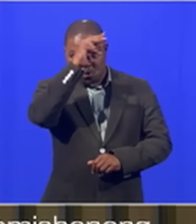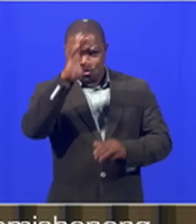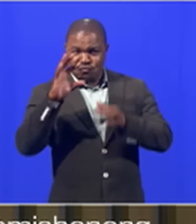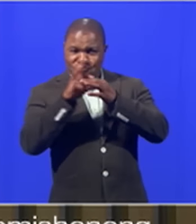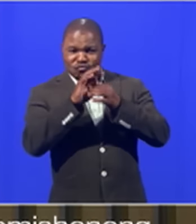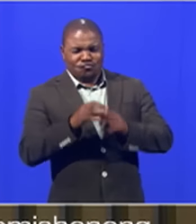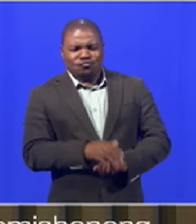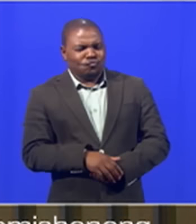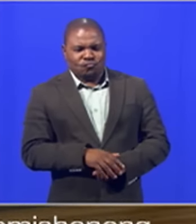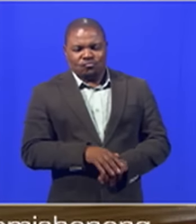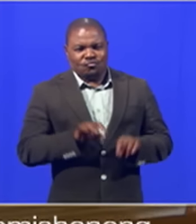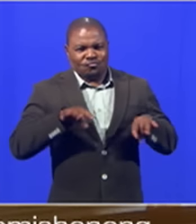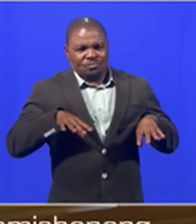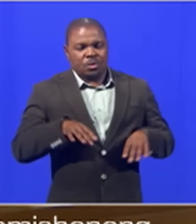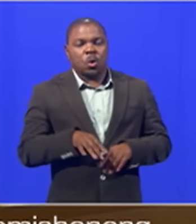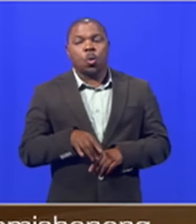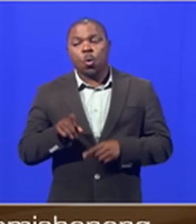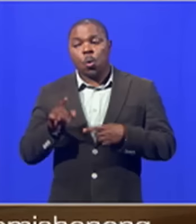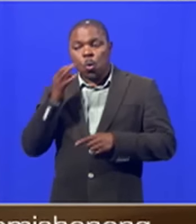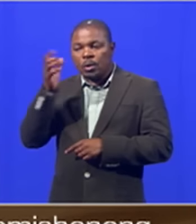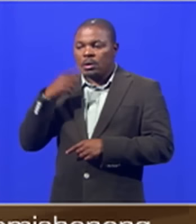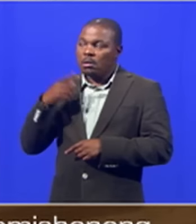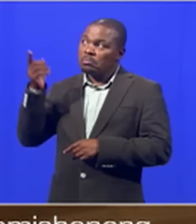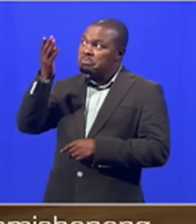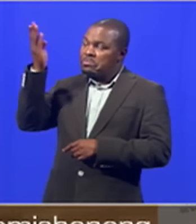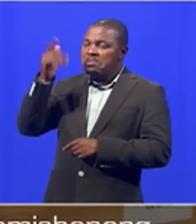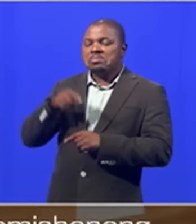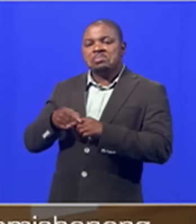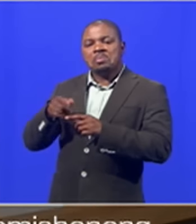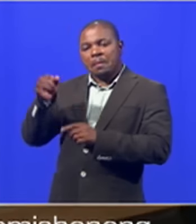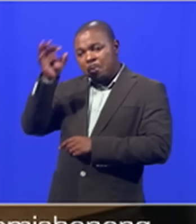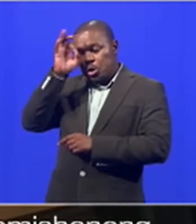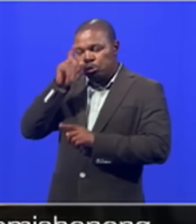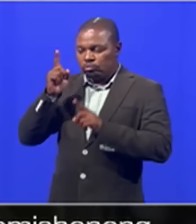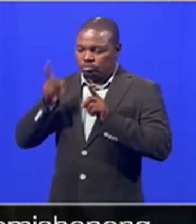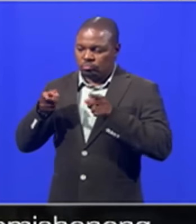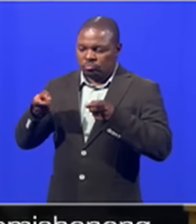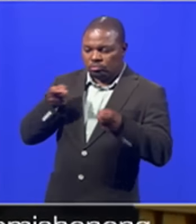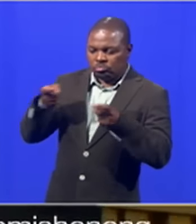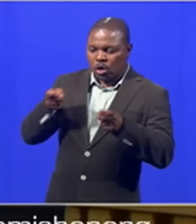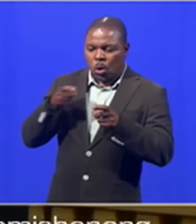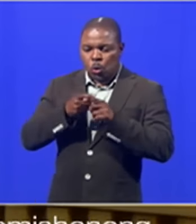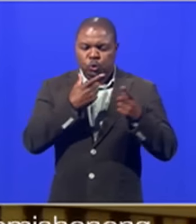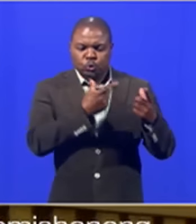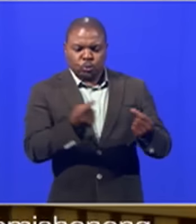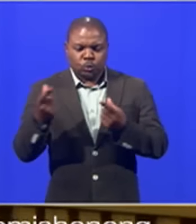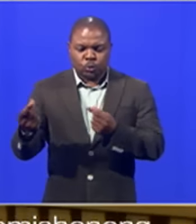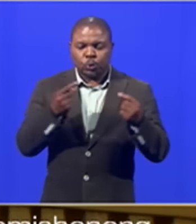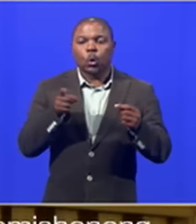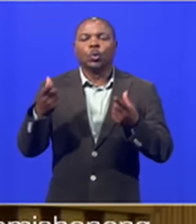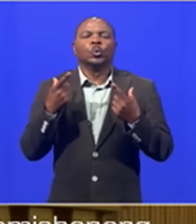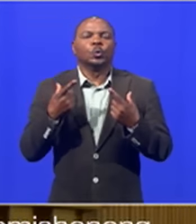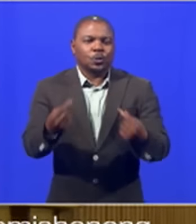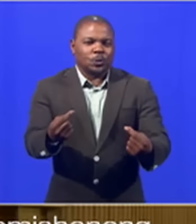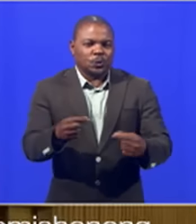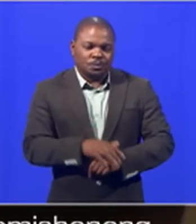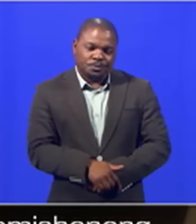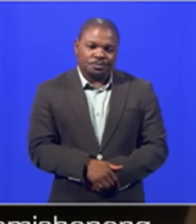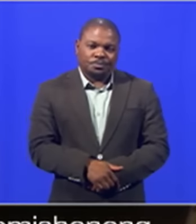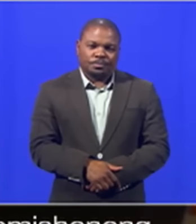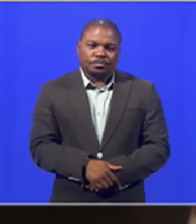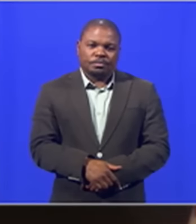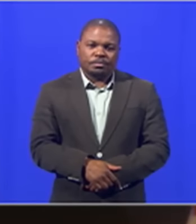re maitsholo a gagwe a latela ditaelo tse a di newang ke mongwe yo a mo laolang kana handler. Dithetso di a